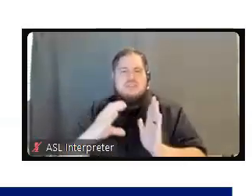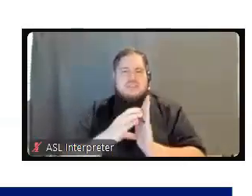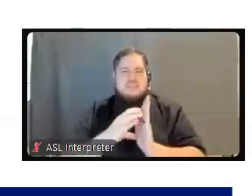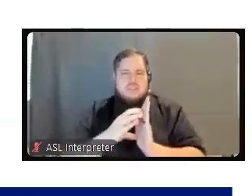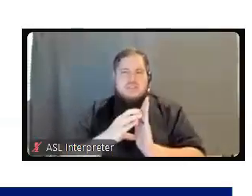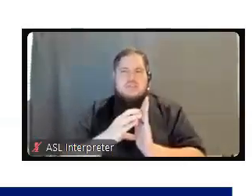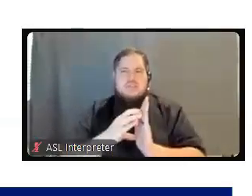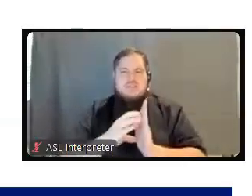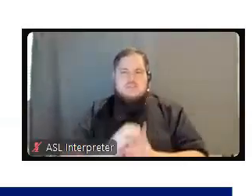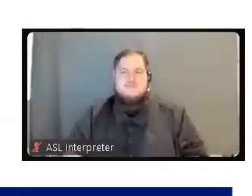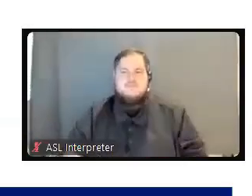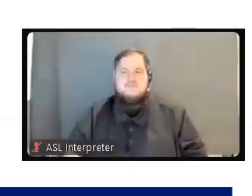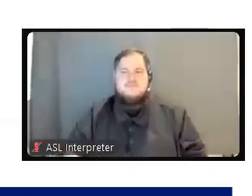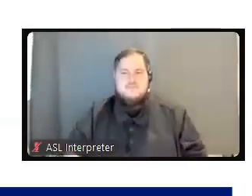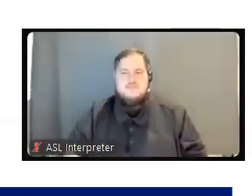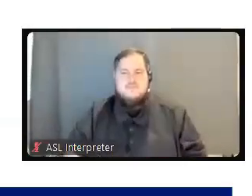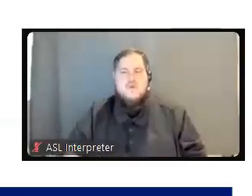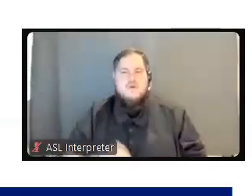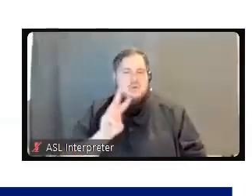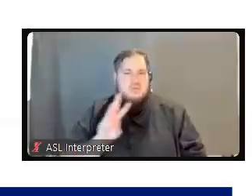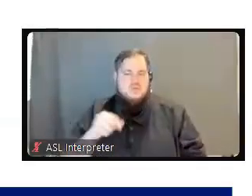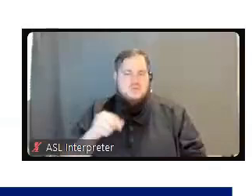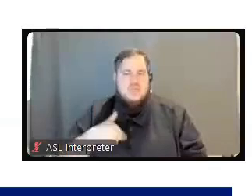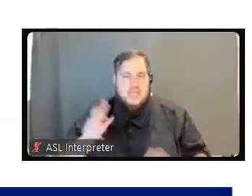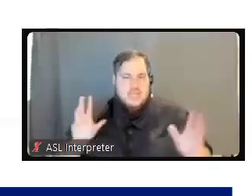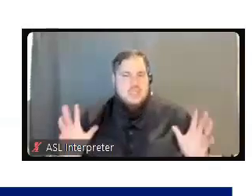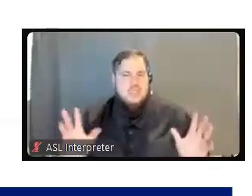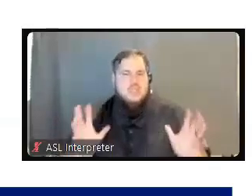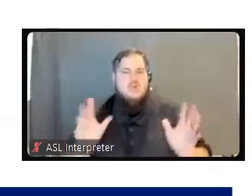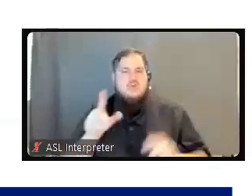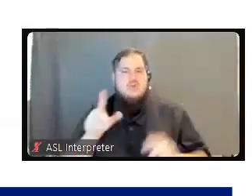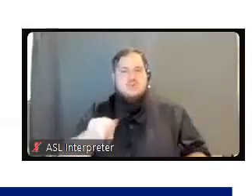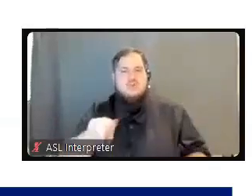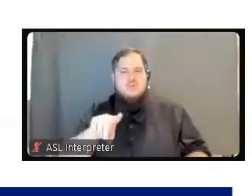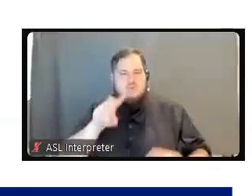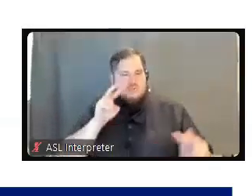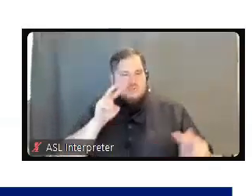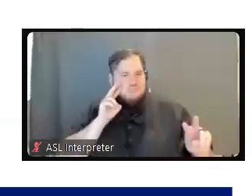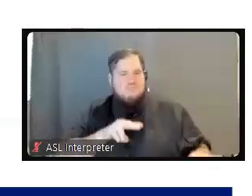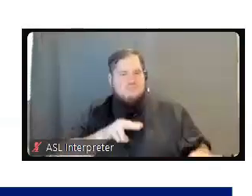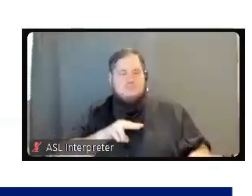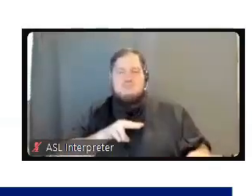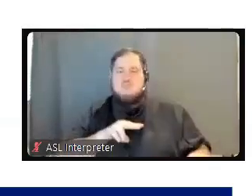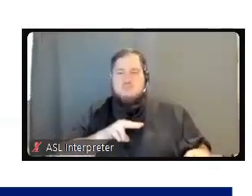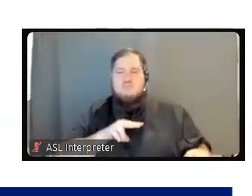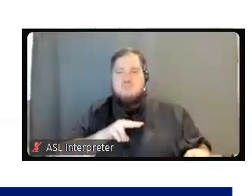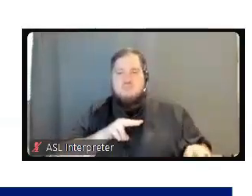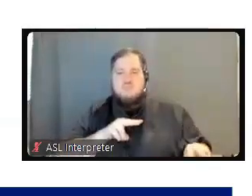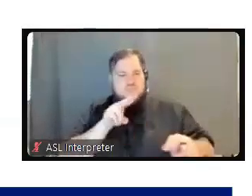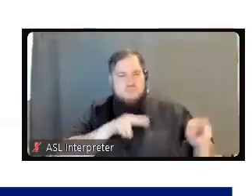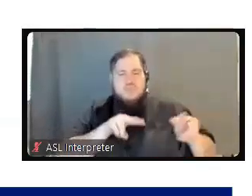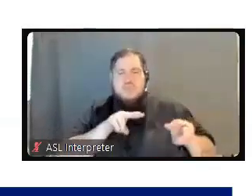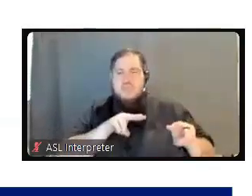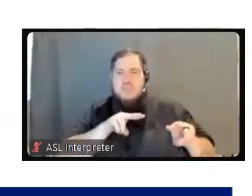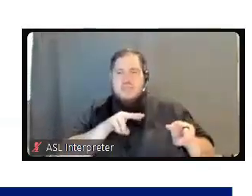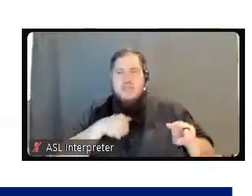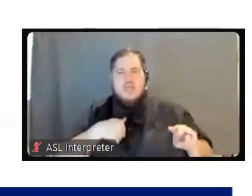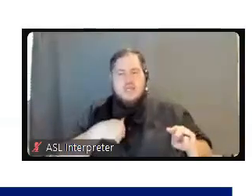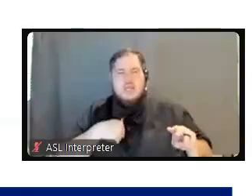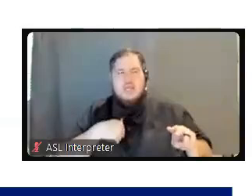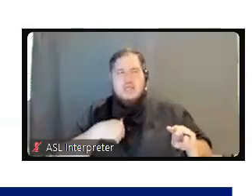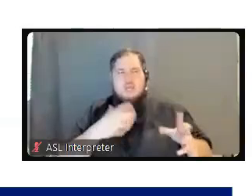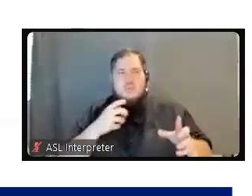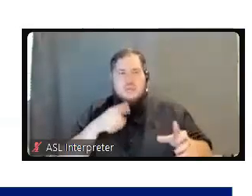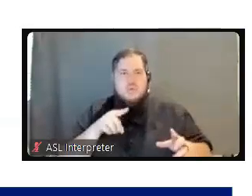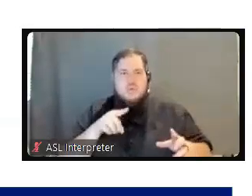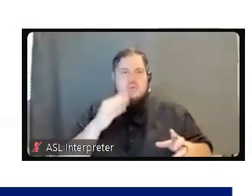Performance Hub webpage. So I'd encourage folks to take a look at that. But I will acknowledge that that's not where we're intending to